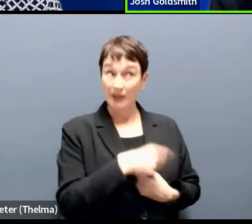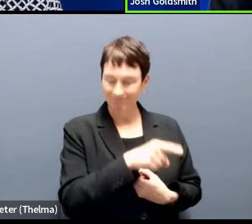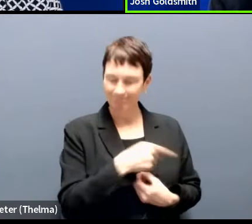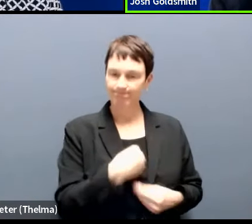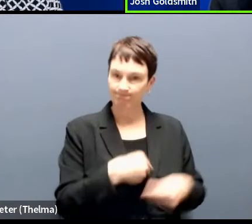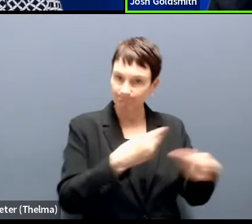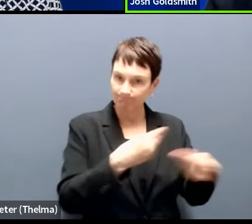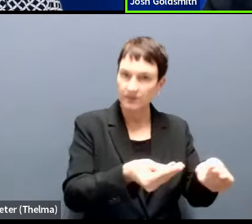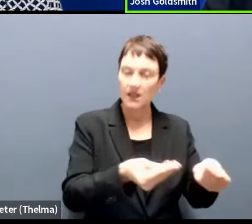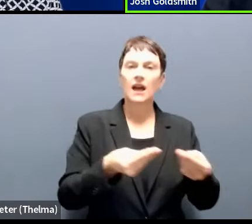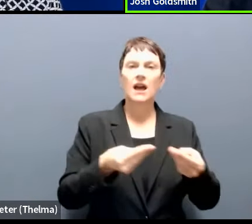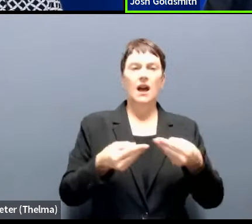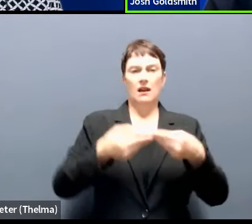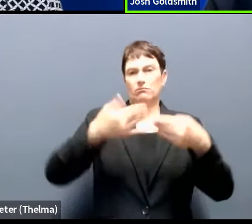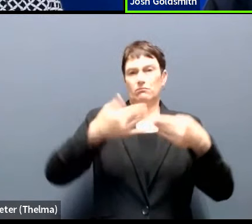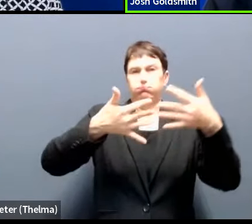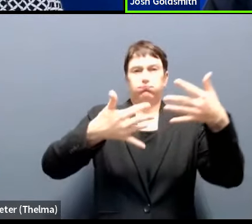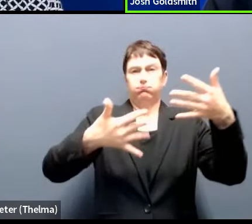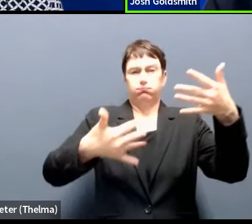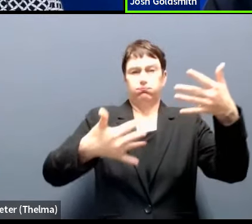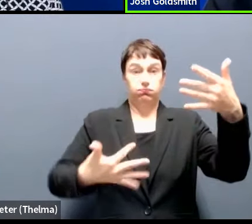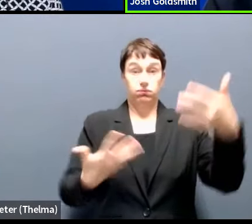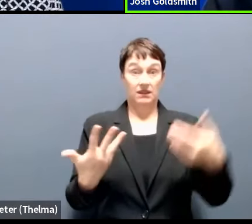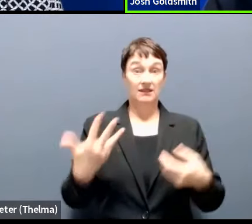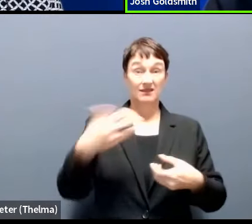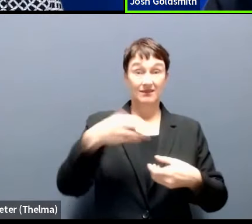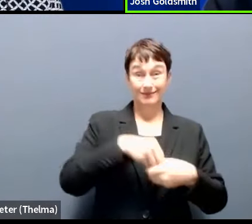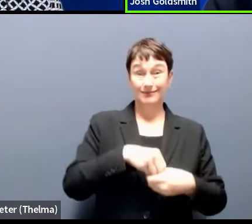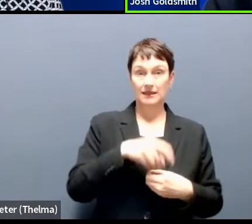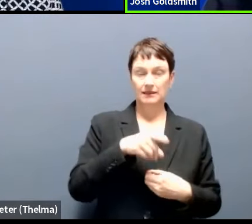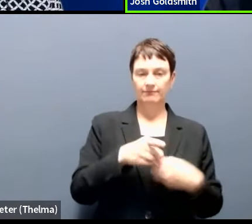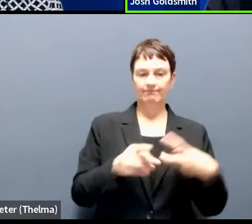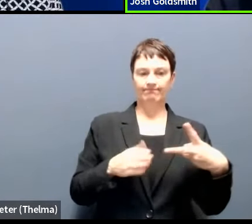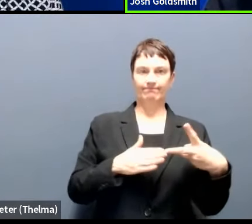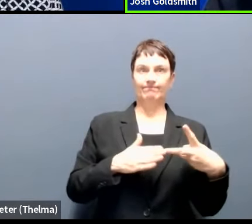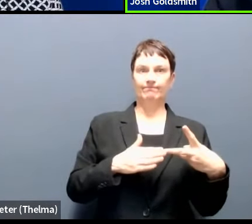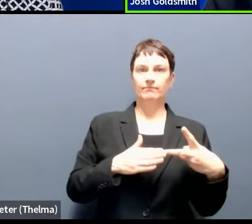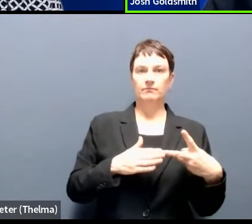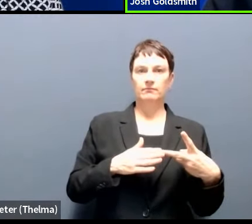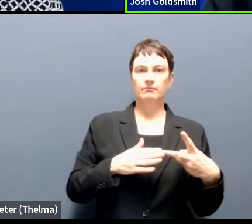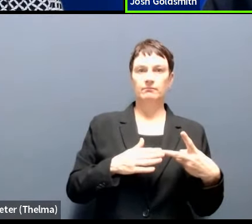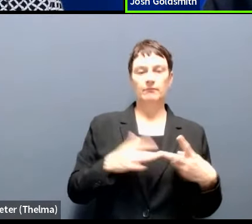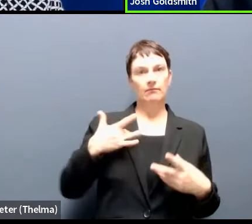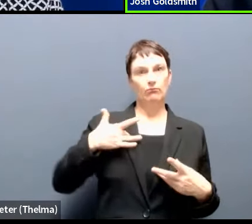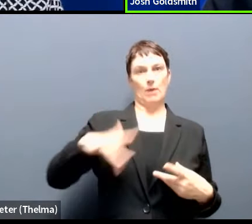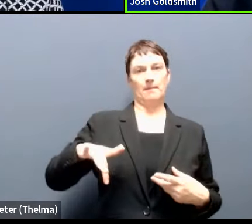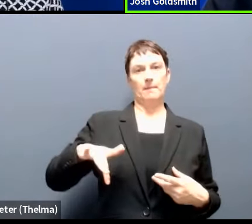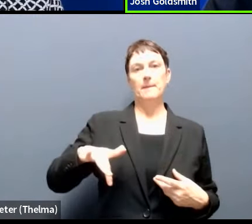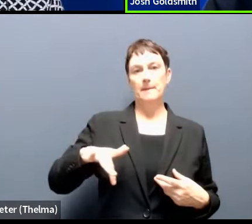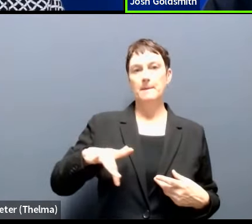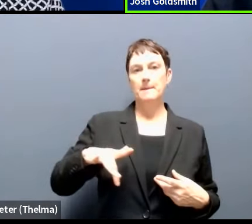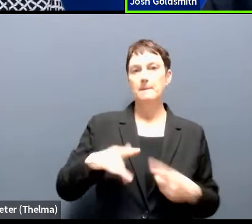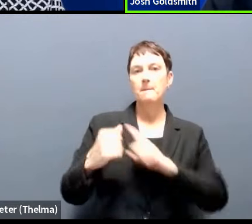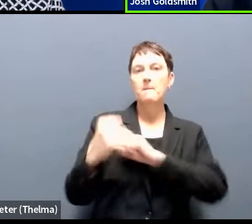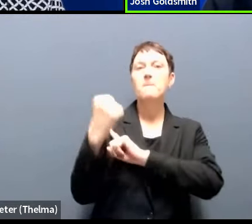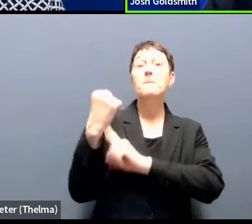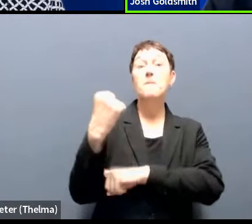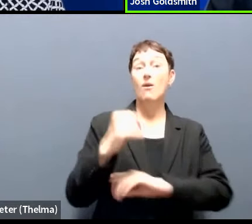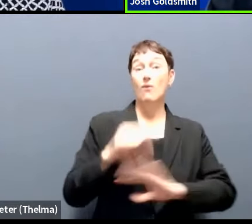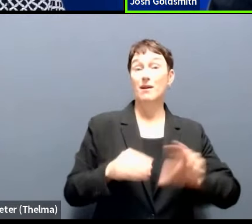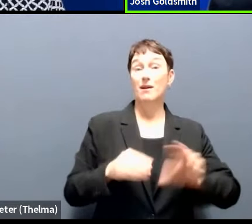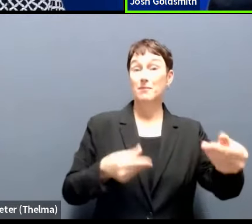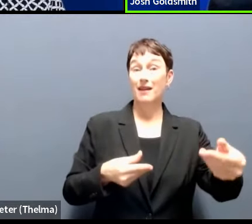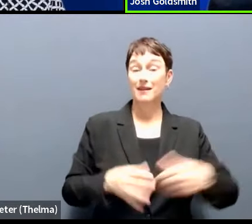And again, that's included in the Premium Power Pack. The Premium Power Pack also includes access